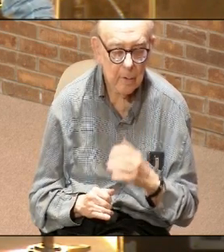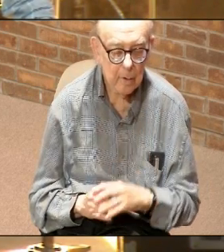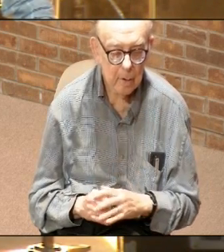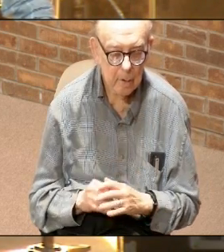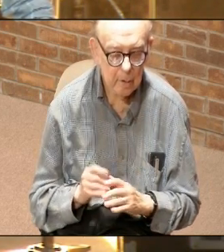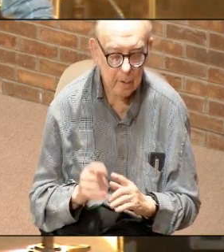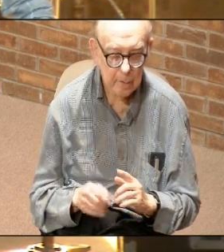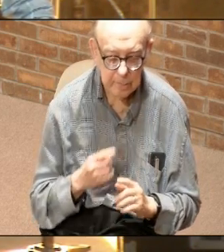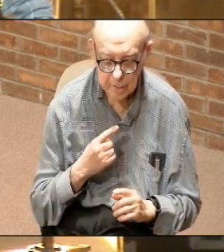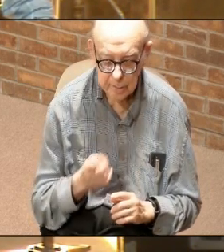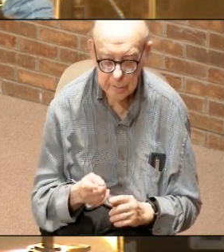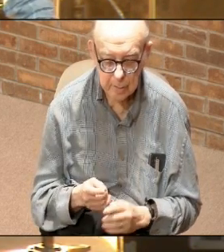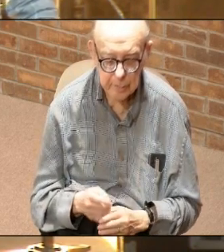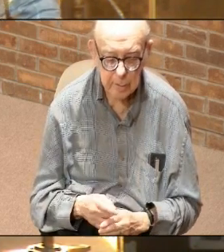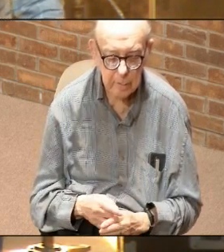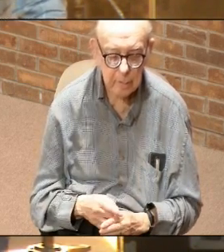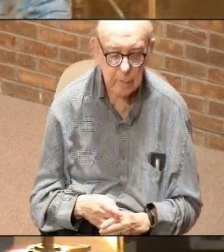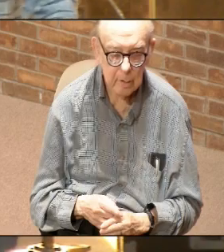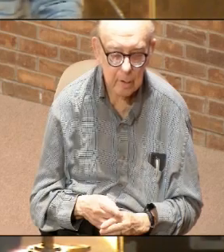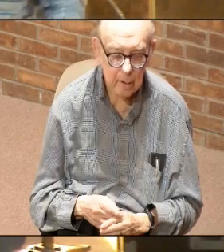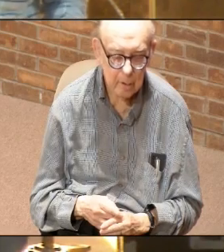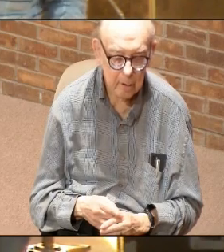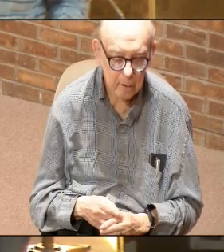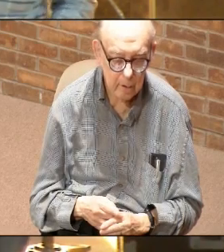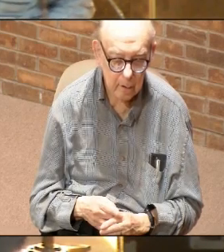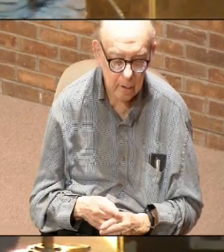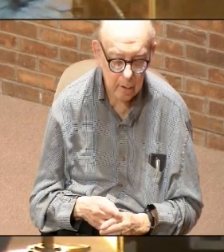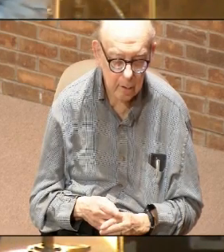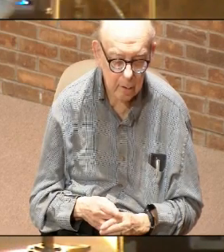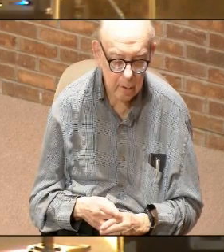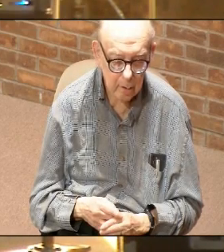Can I tell you something?